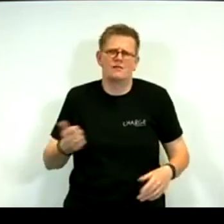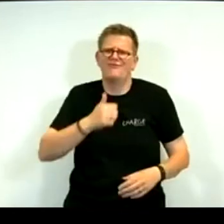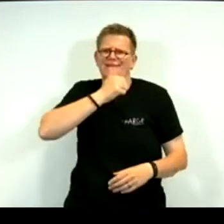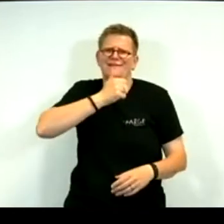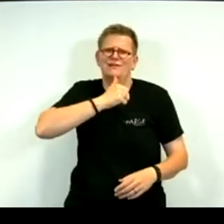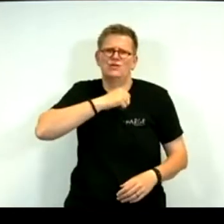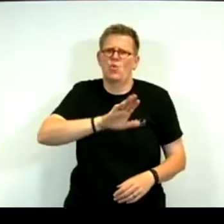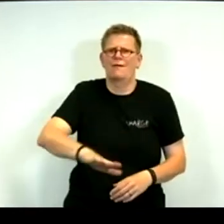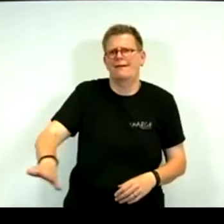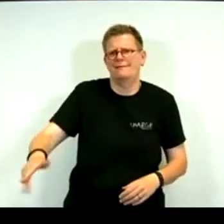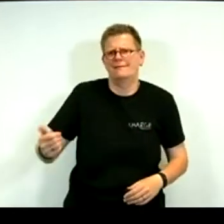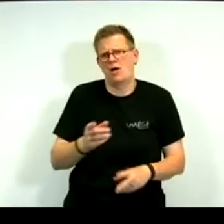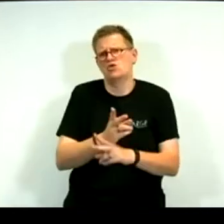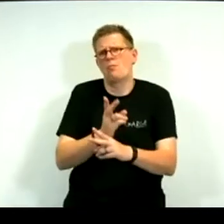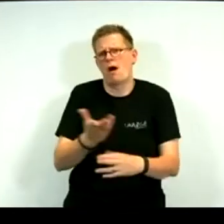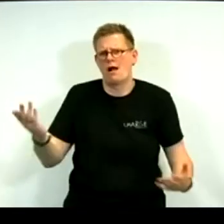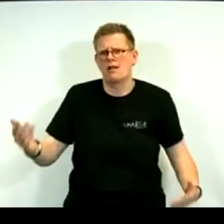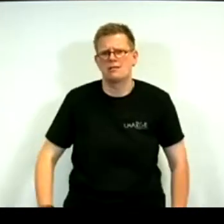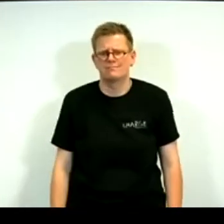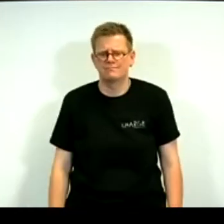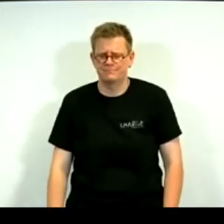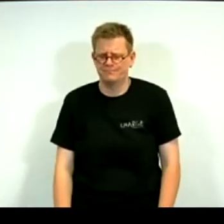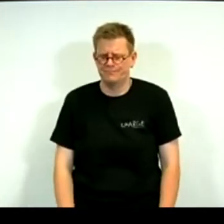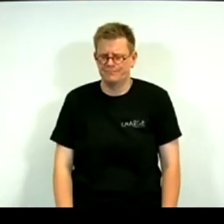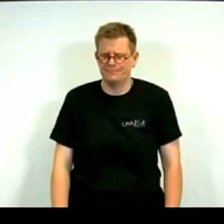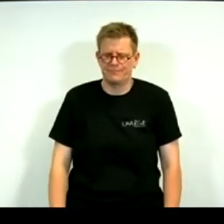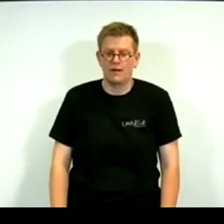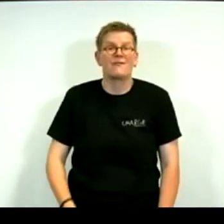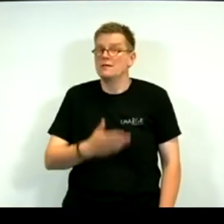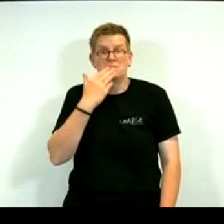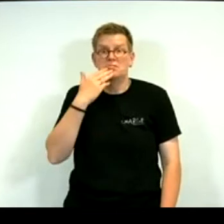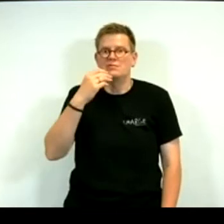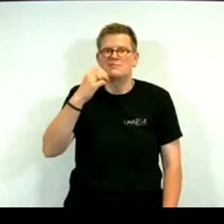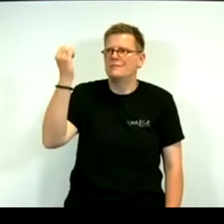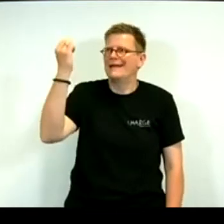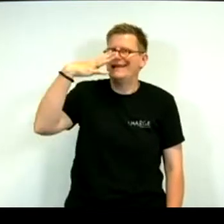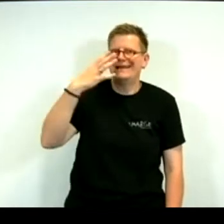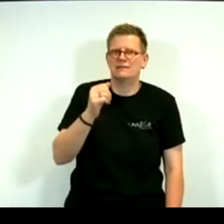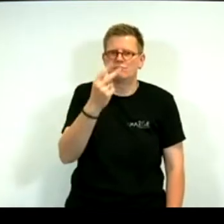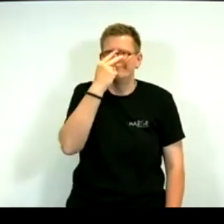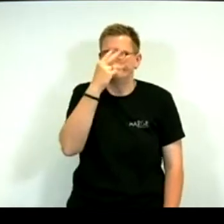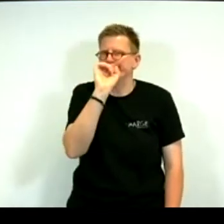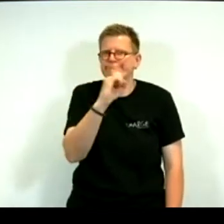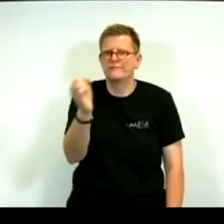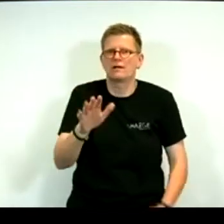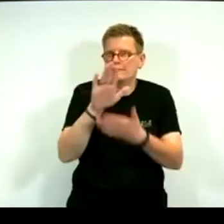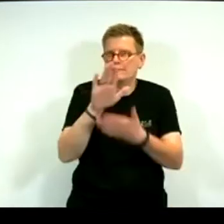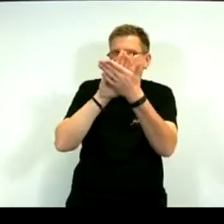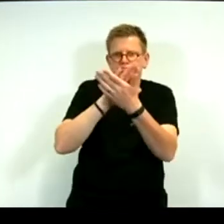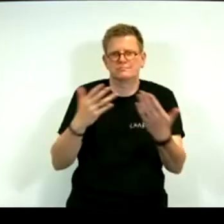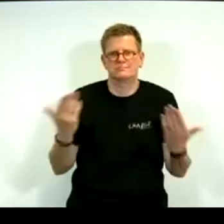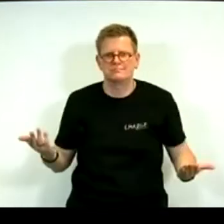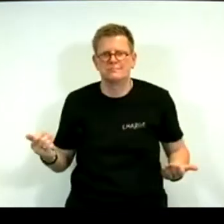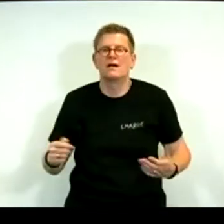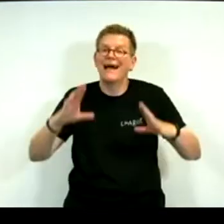is, if there's no light at all, you don't see anything. But in children with charge, gazing at bright